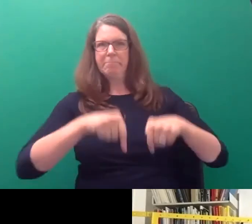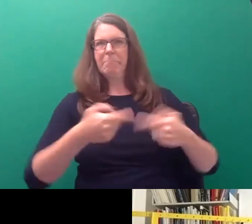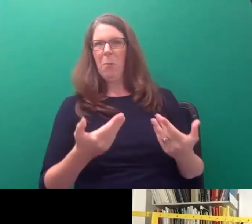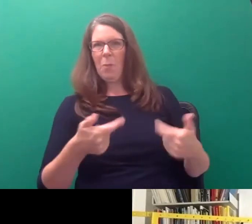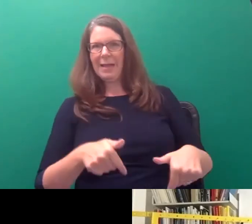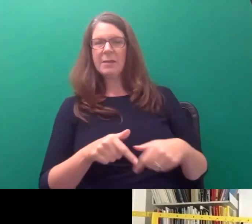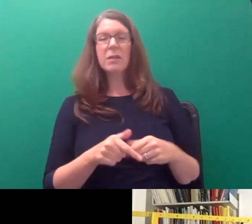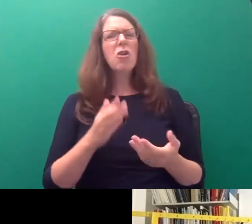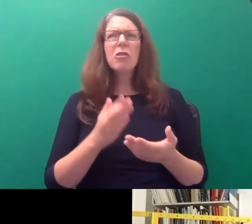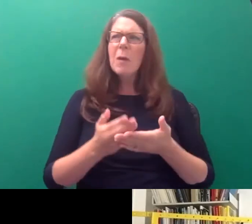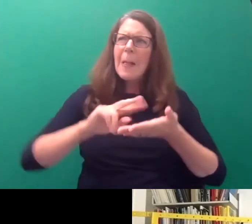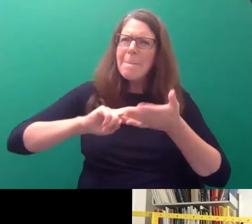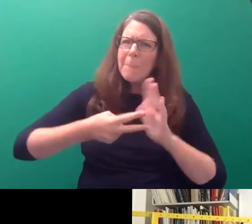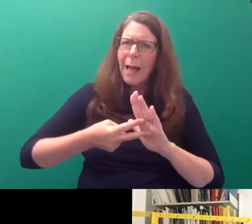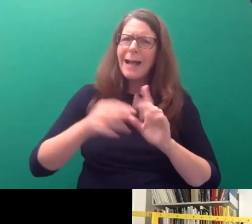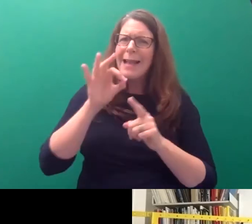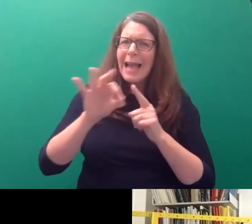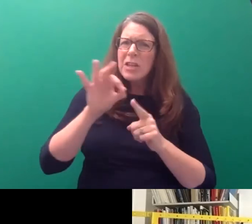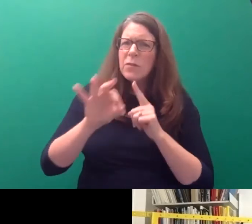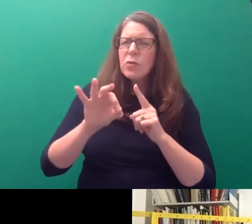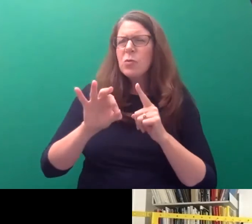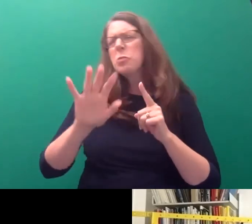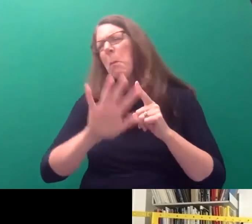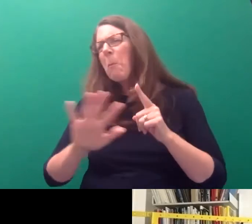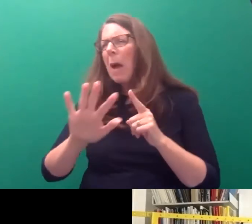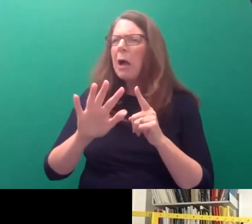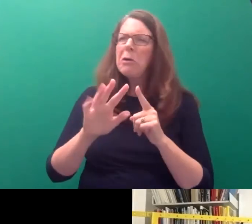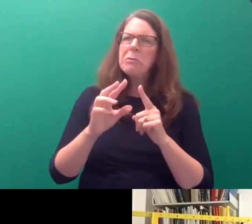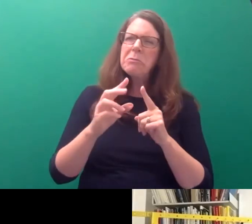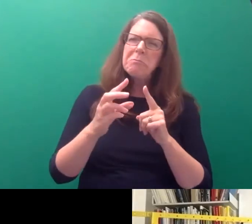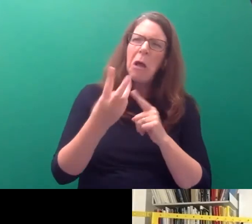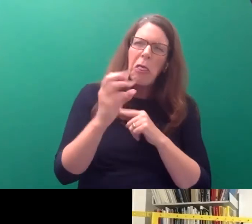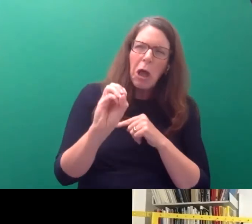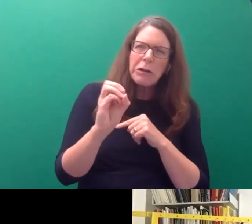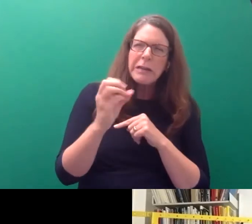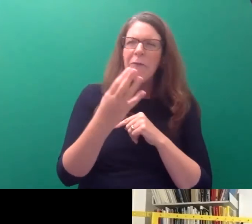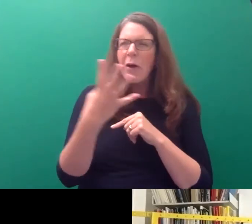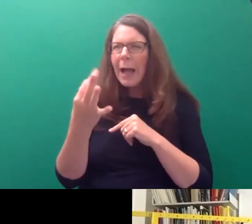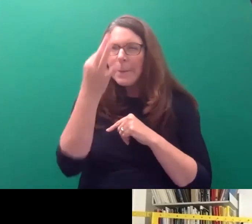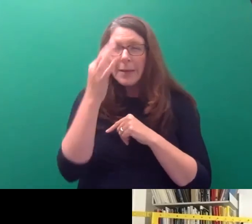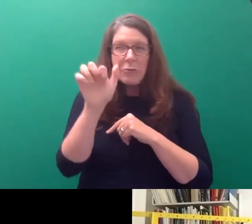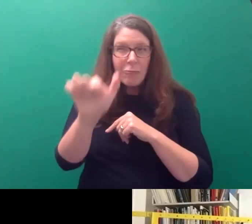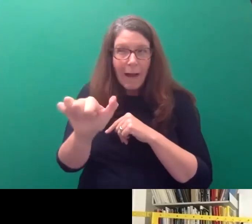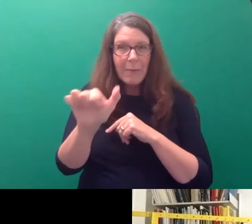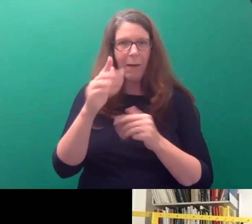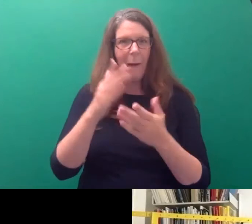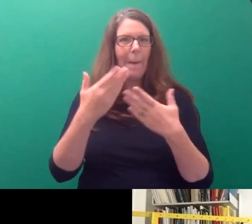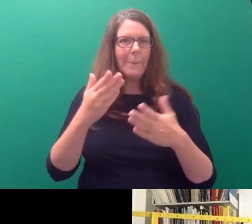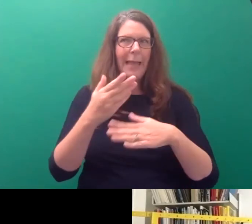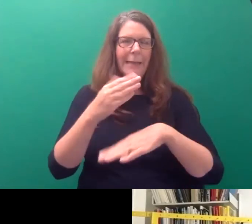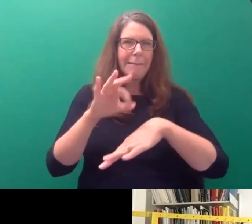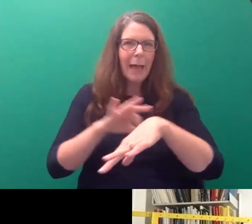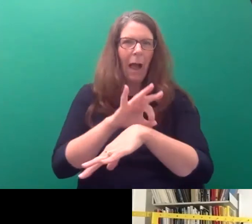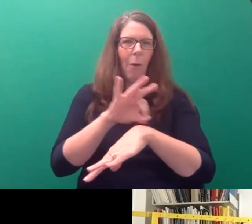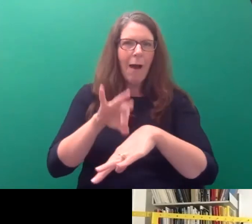planned that the interview would last about half an hour, 45 minutes, but it went on for a few hours. And still we realized there was